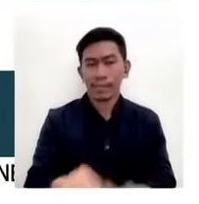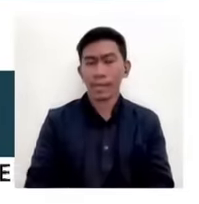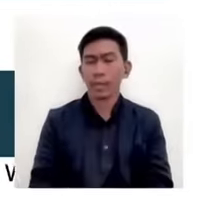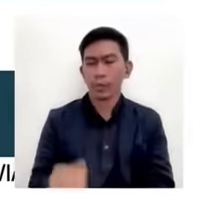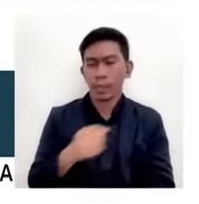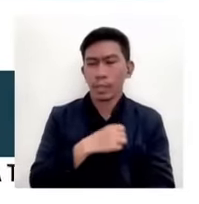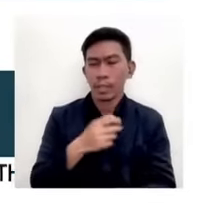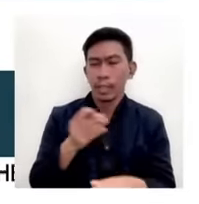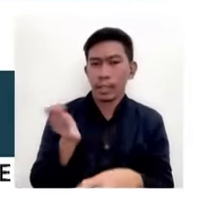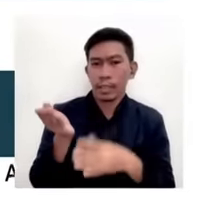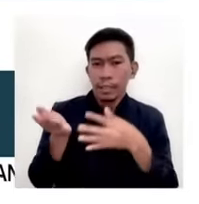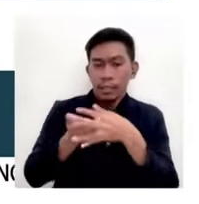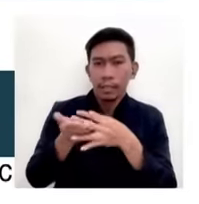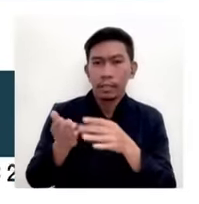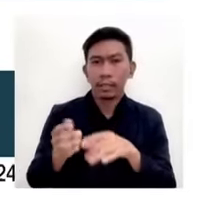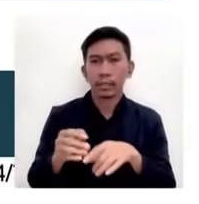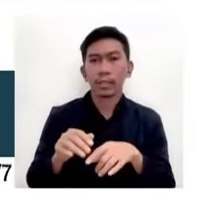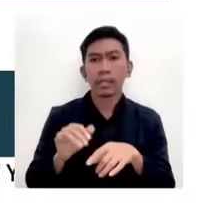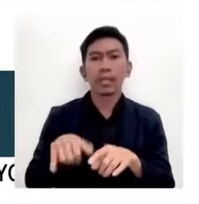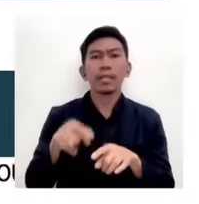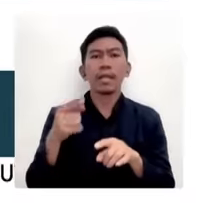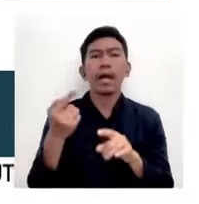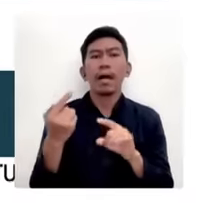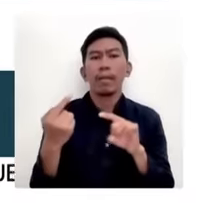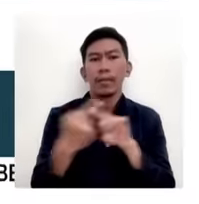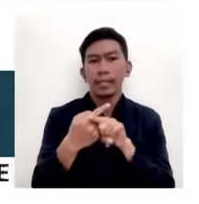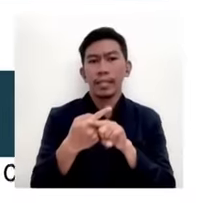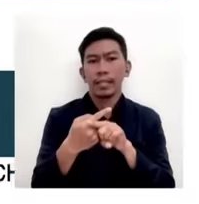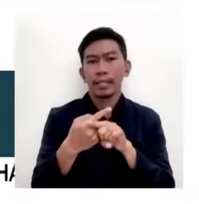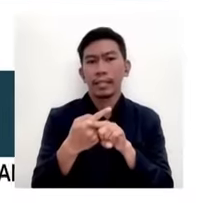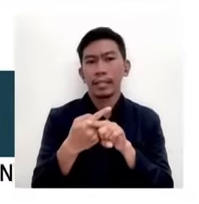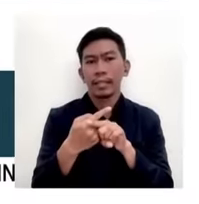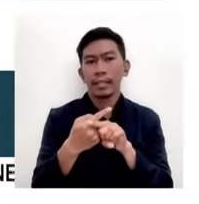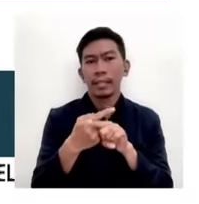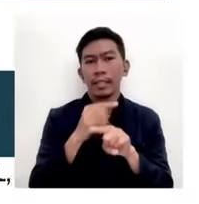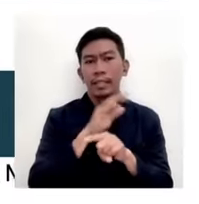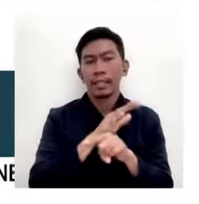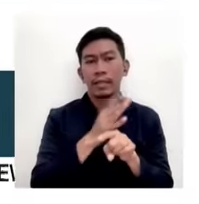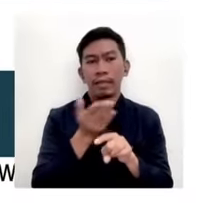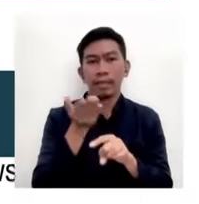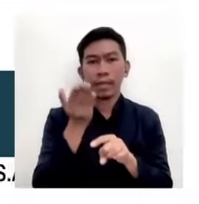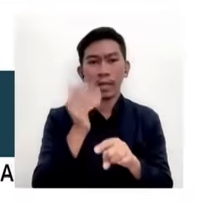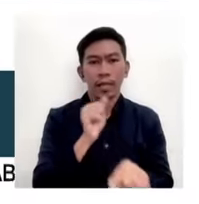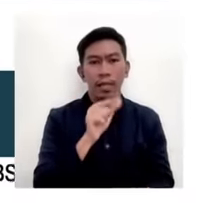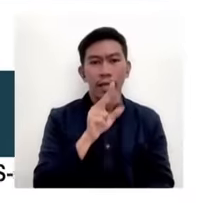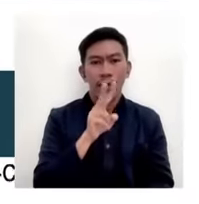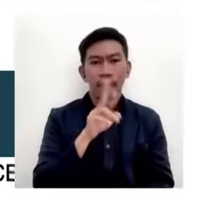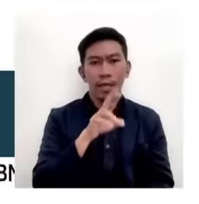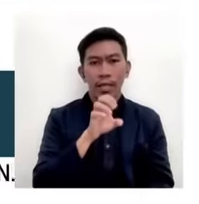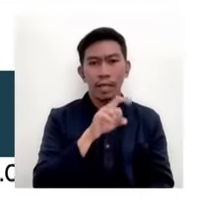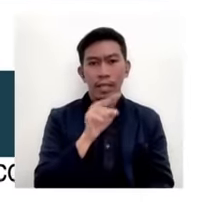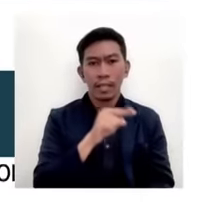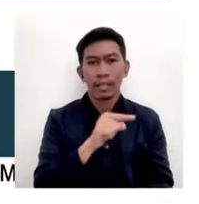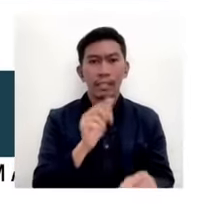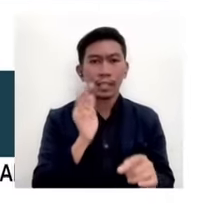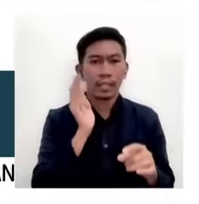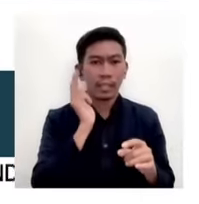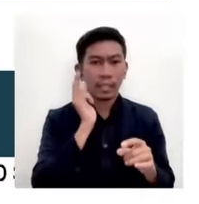So it's exactly the opposite of what former Speaker Alvarez and former President Duterte want to